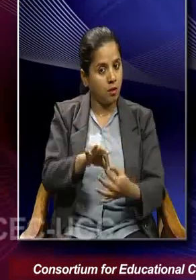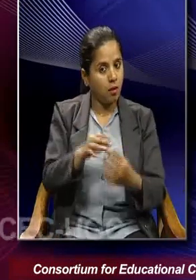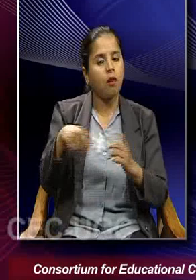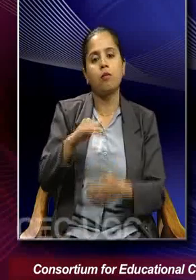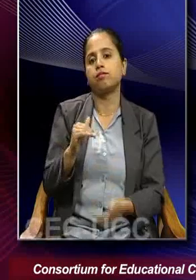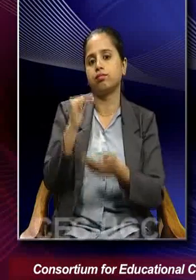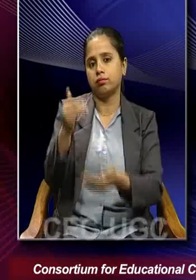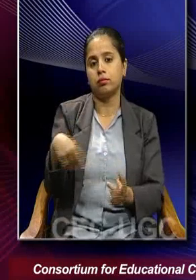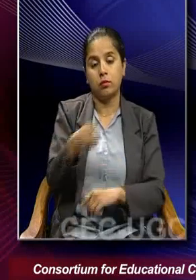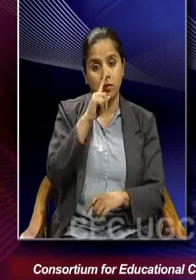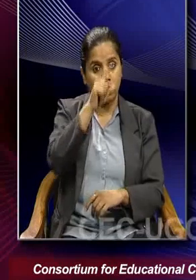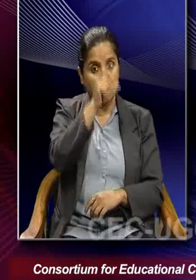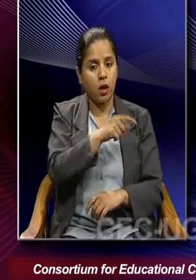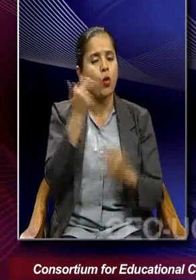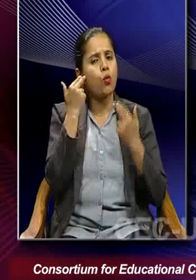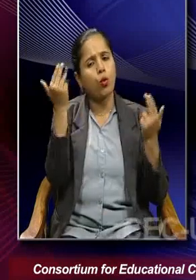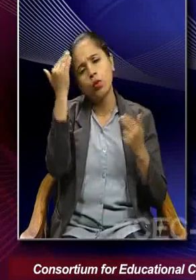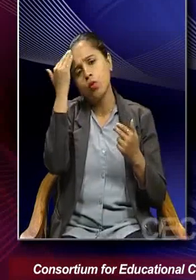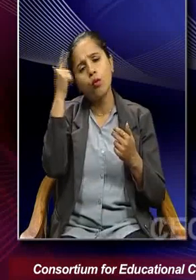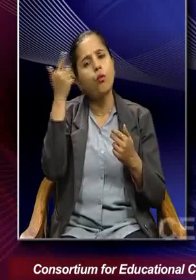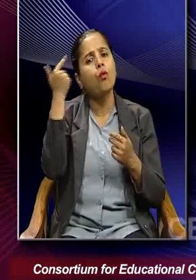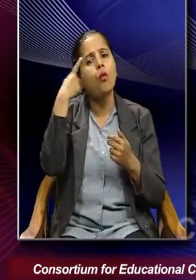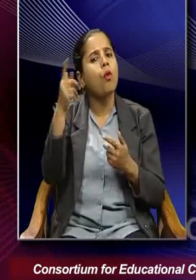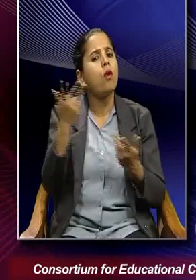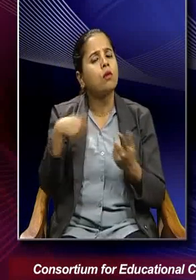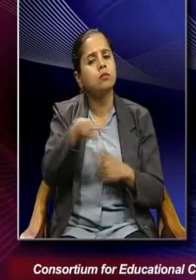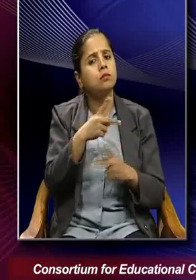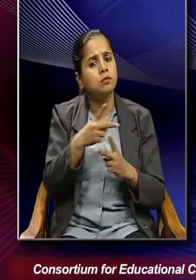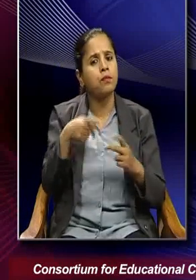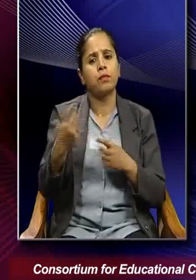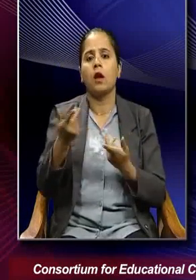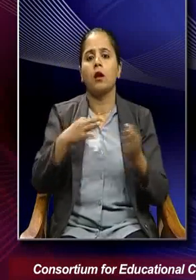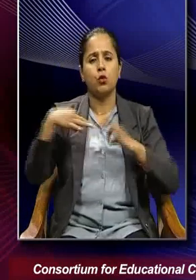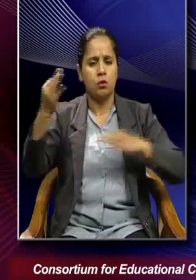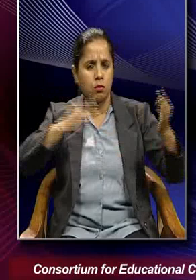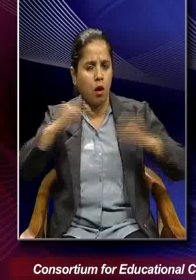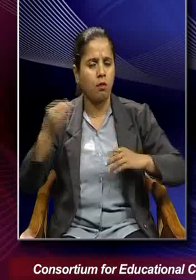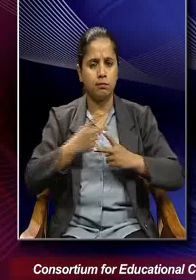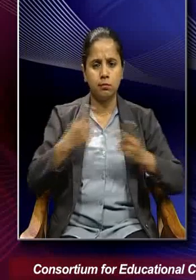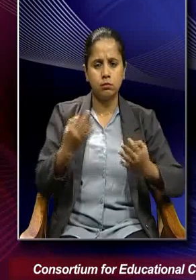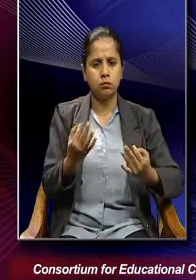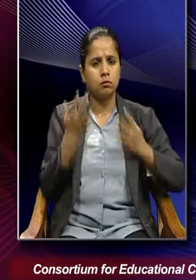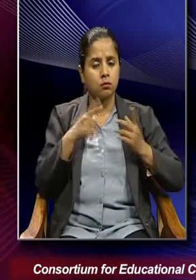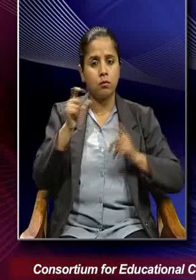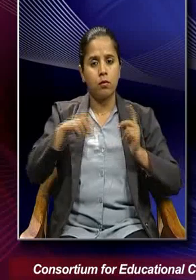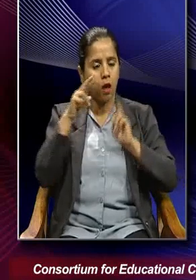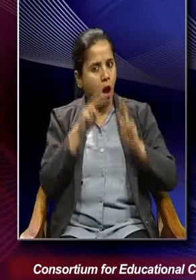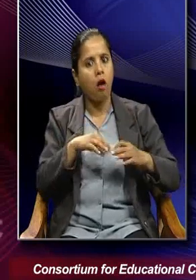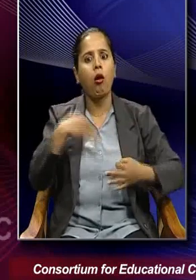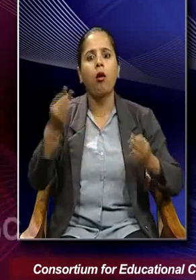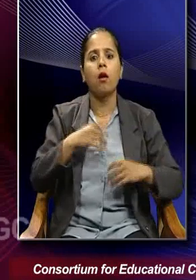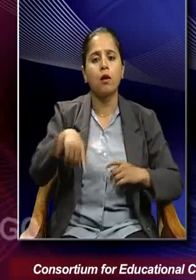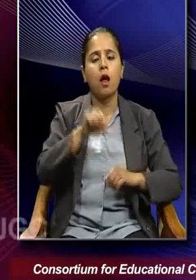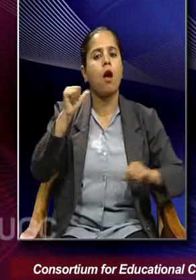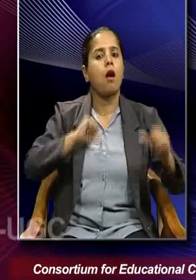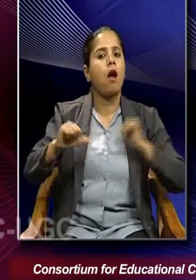she was basically known for doing the kind of dance numbers in the film. And in this film, the way she acted,